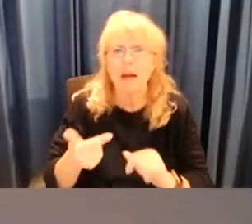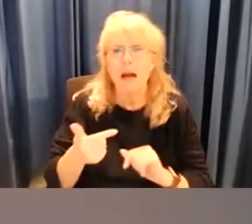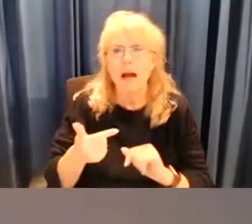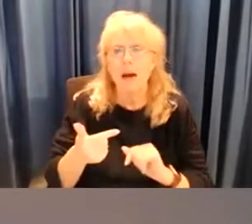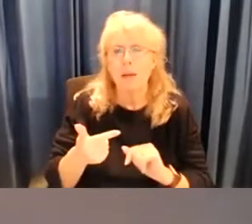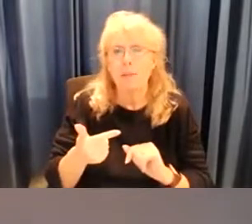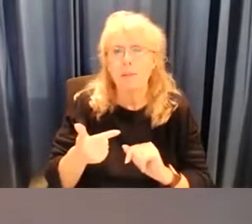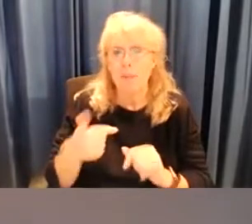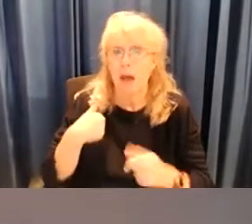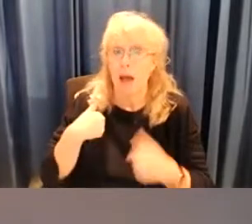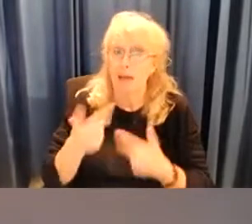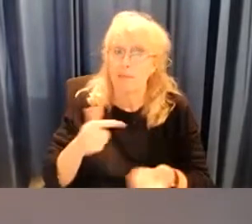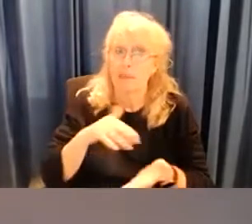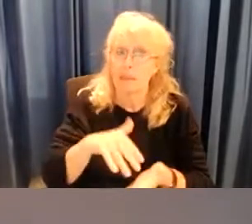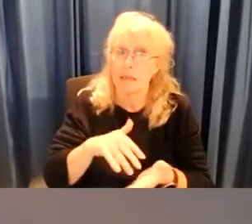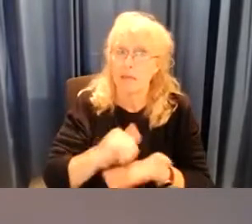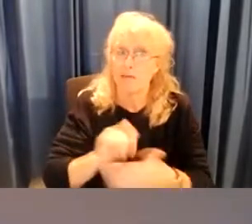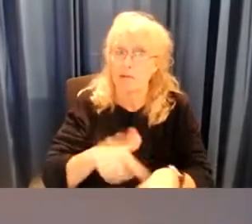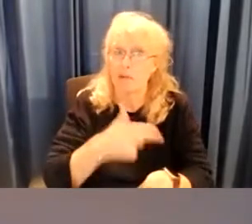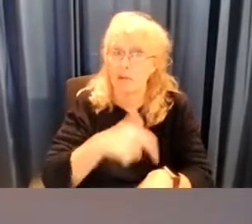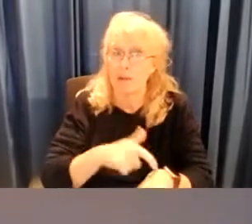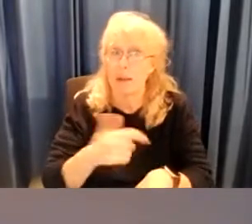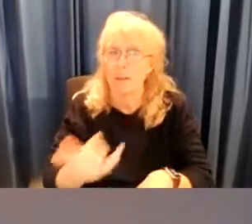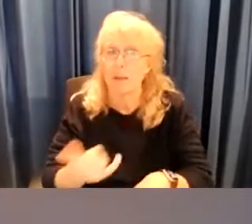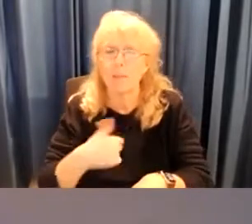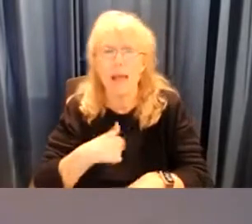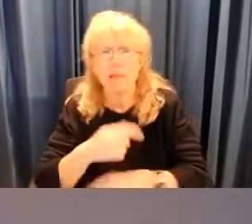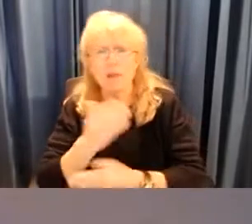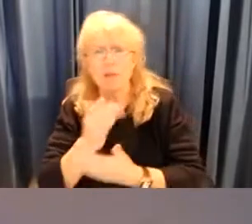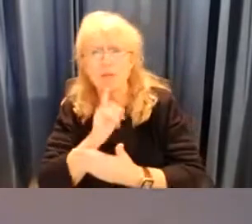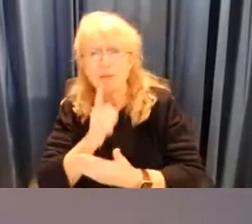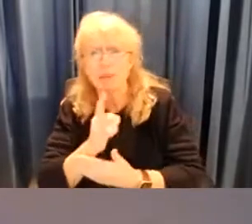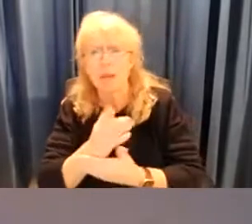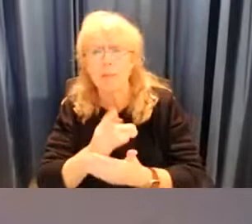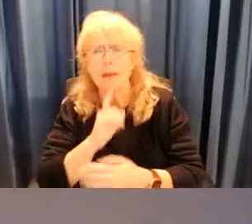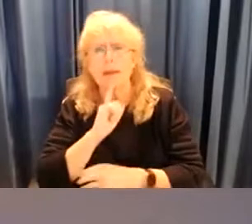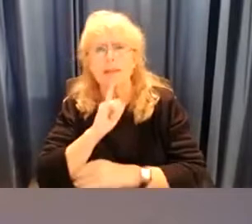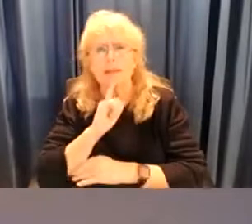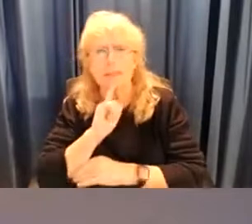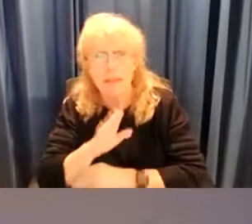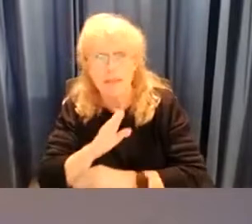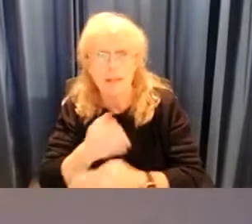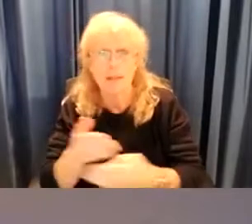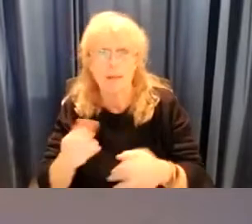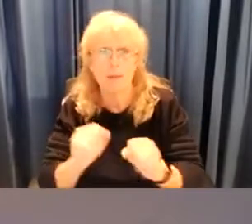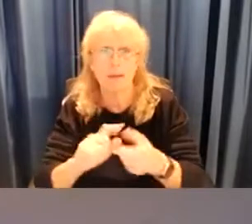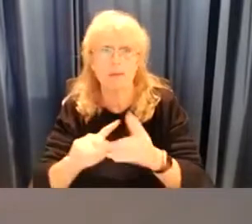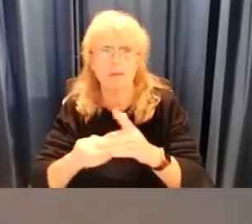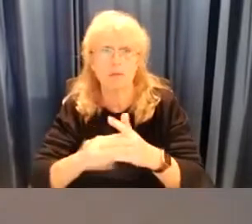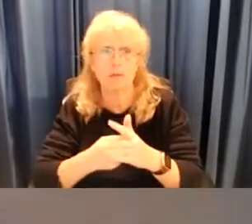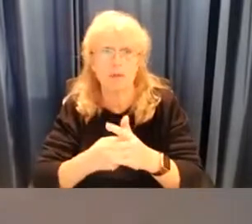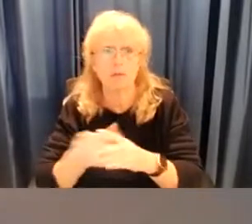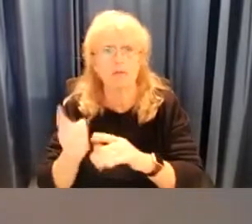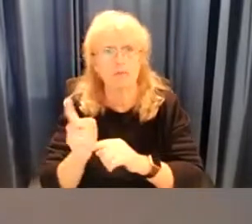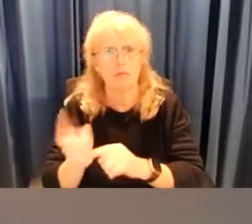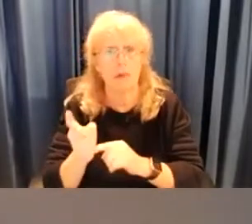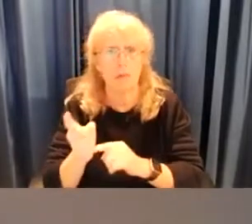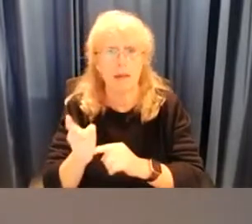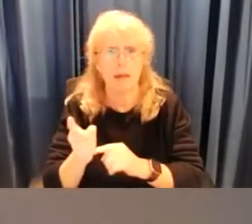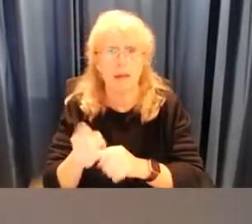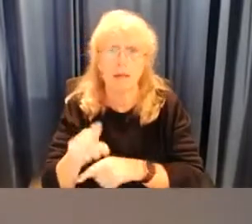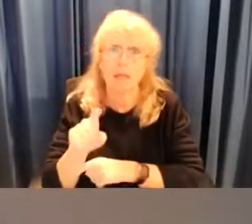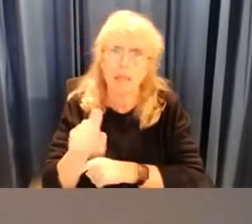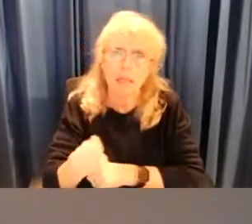now. And there are really concrete things that can be started right away. And they need to be started right away because we can't wait on the